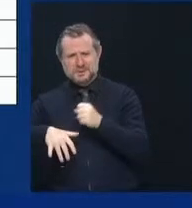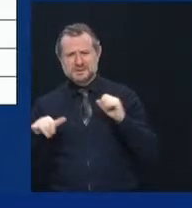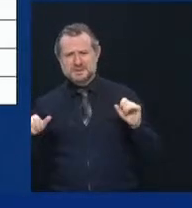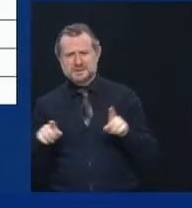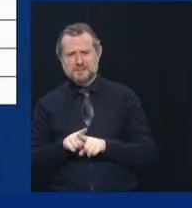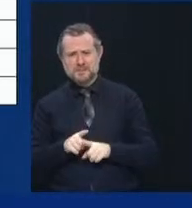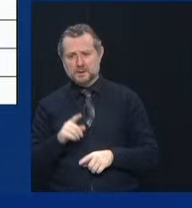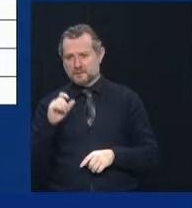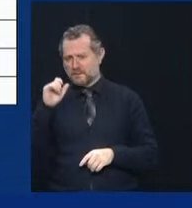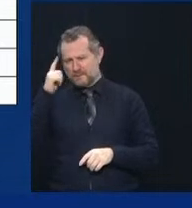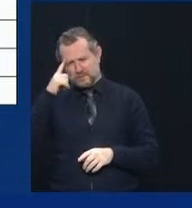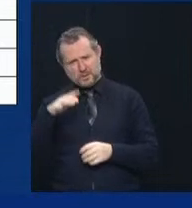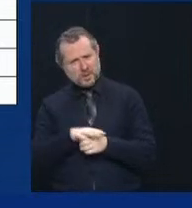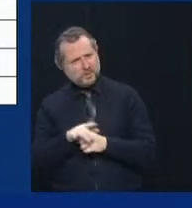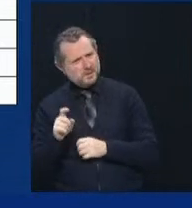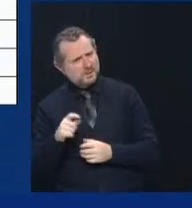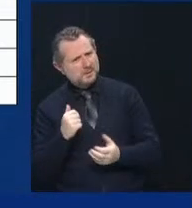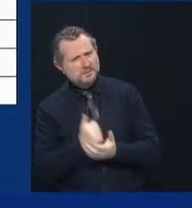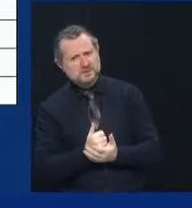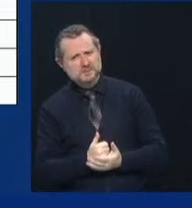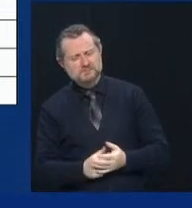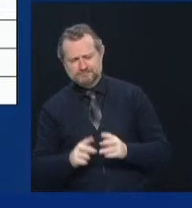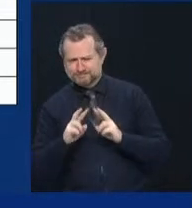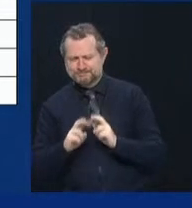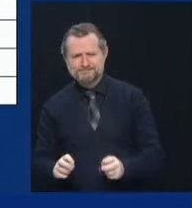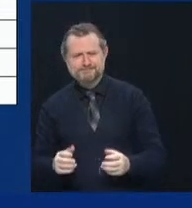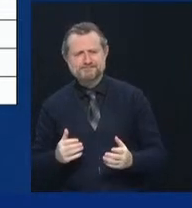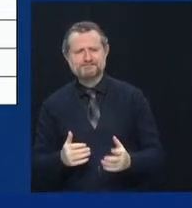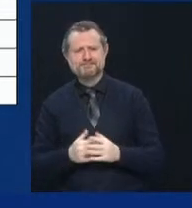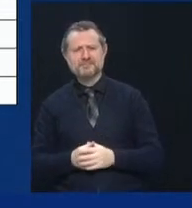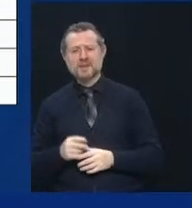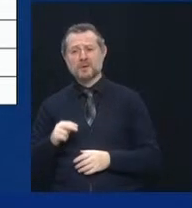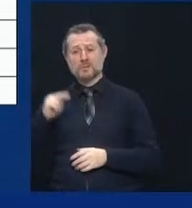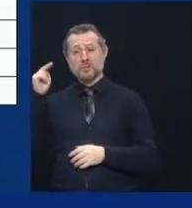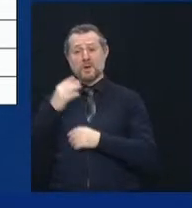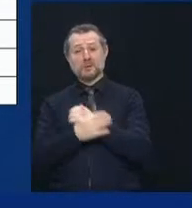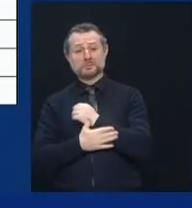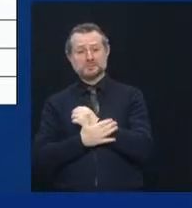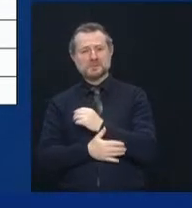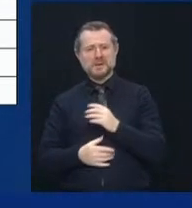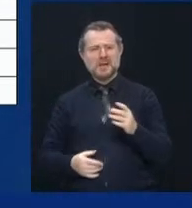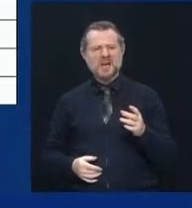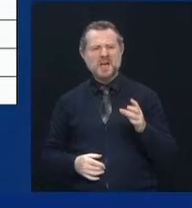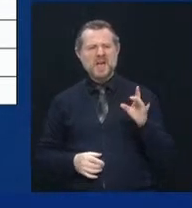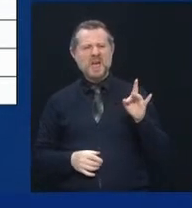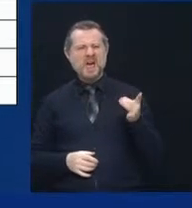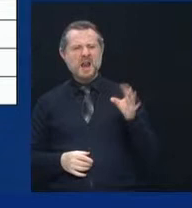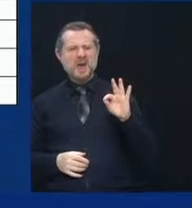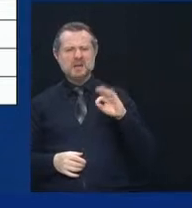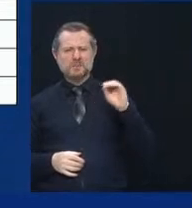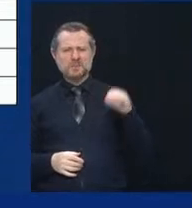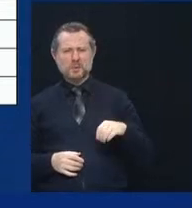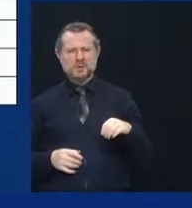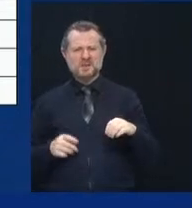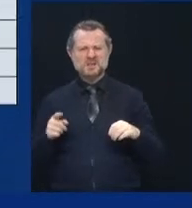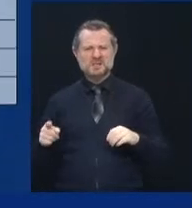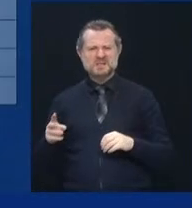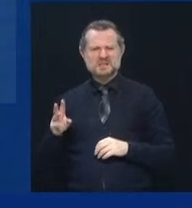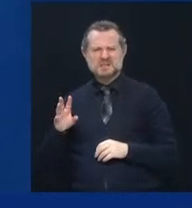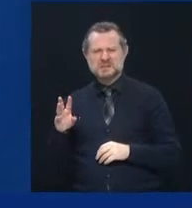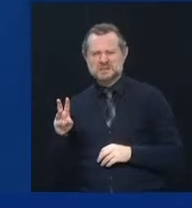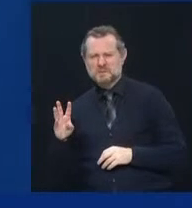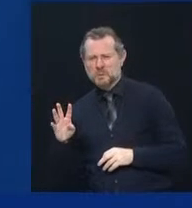help on that. North Country, 89 to 54, 62, 65, 67.